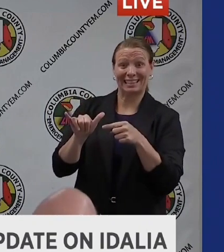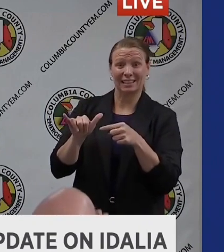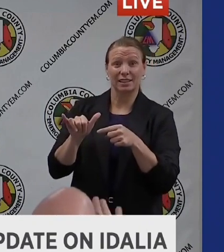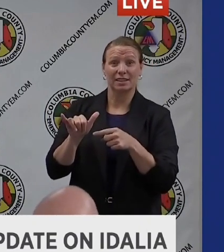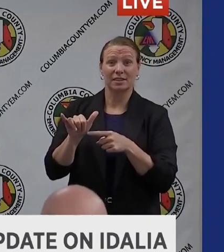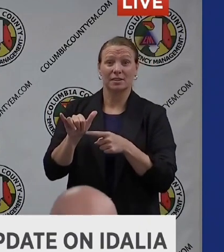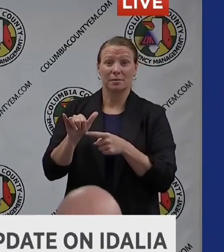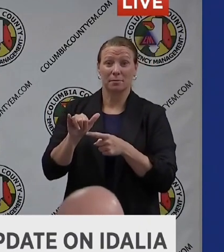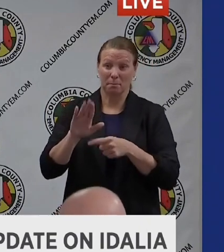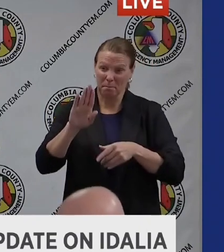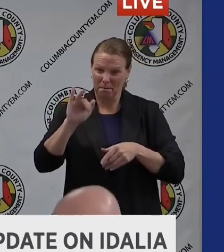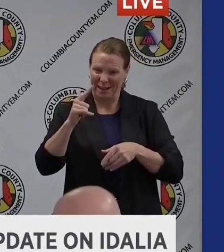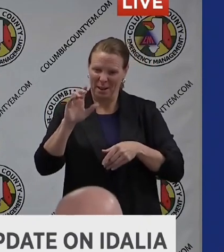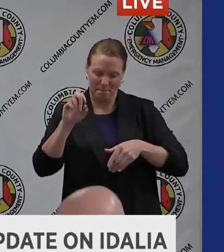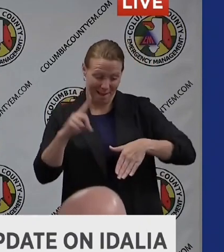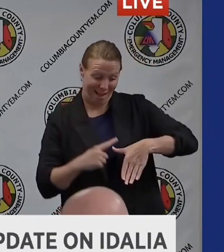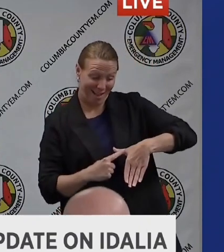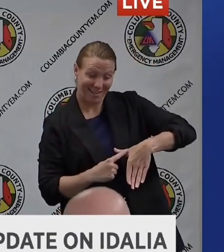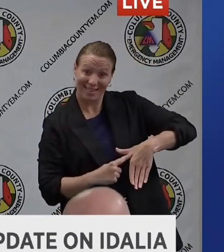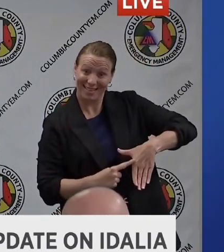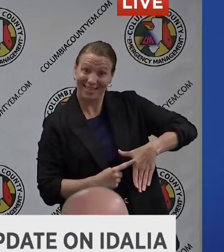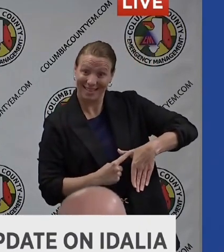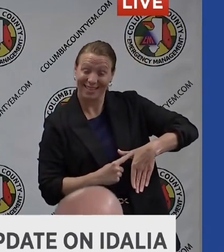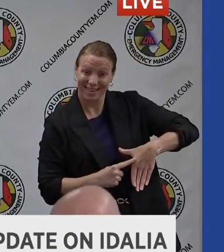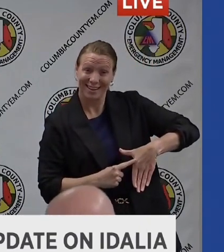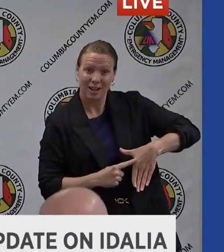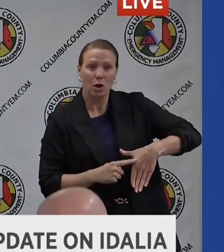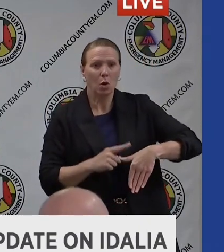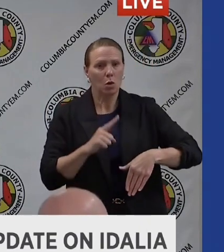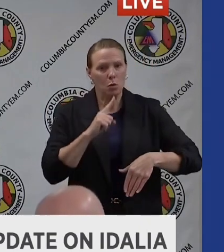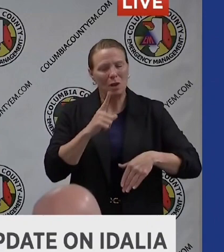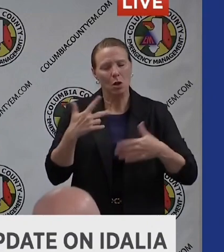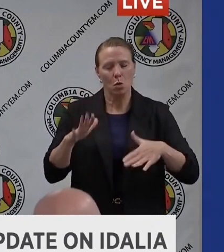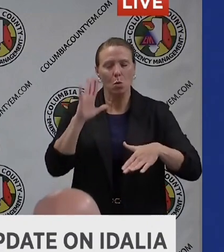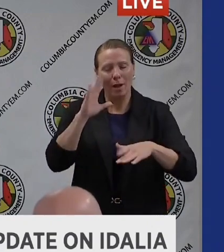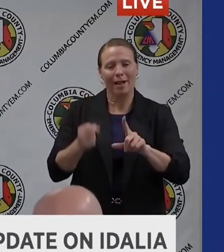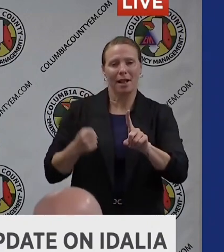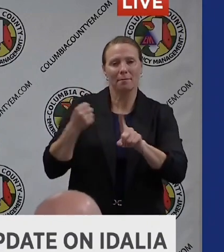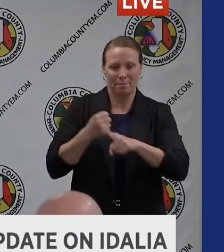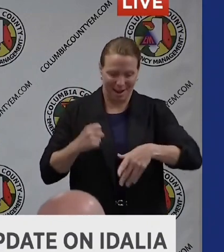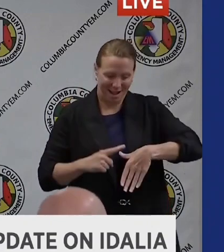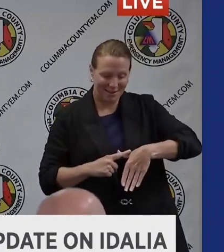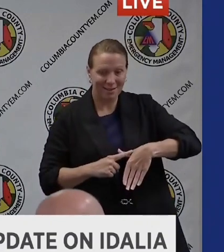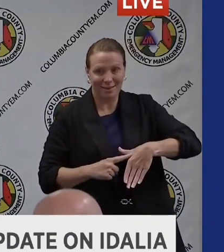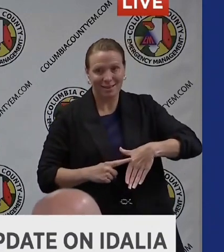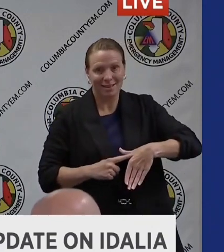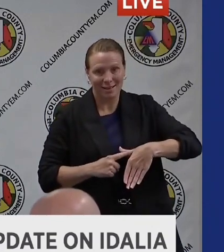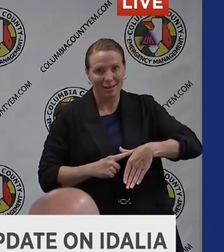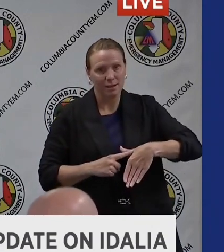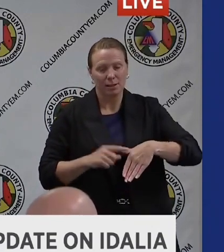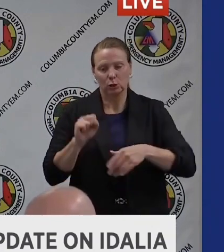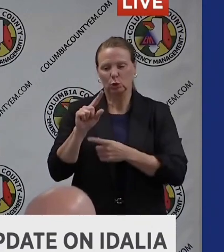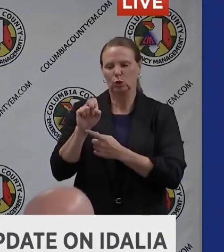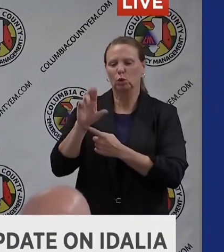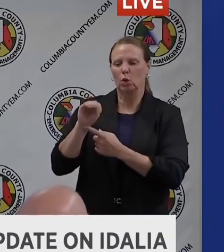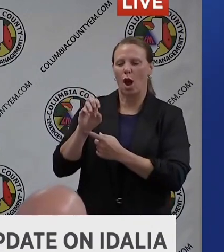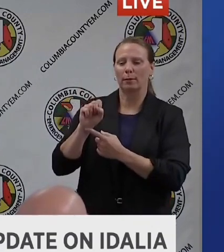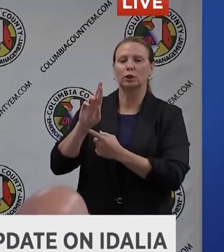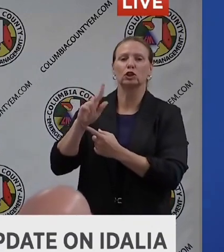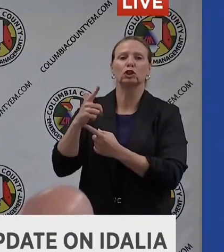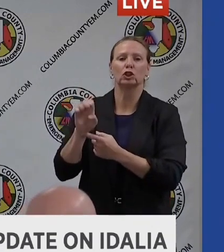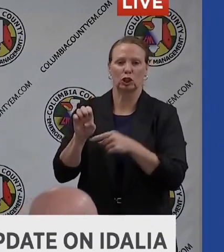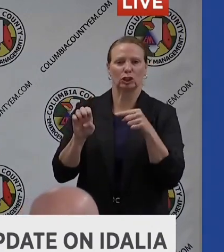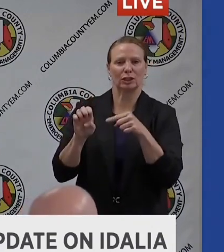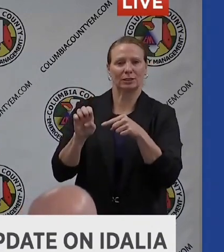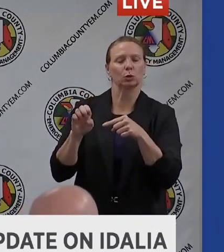Bend, you're talking about really, really significant storm surge potential. I mean, this is similar 10, 12 plus feet